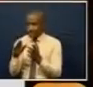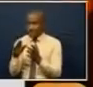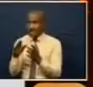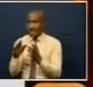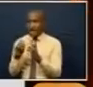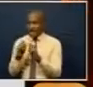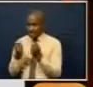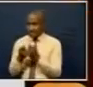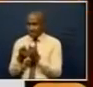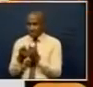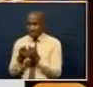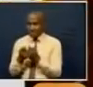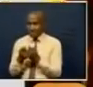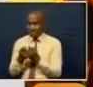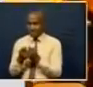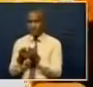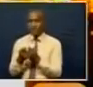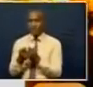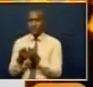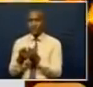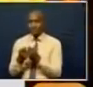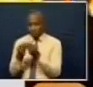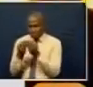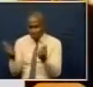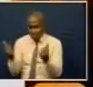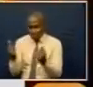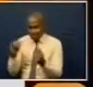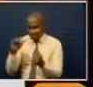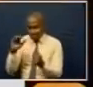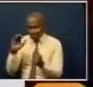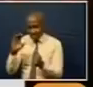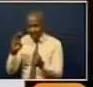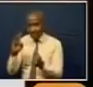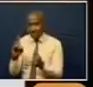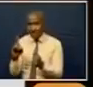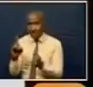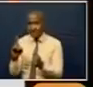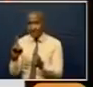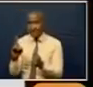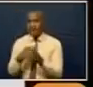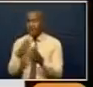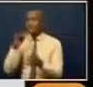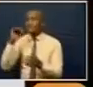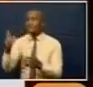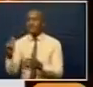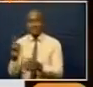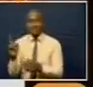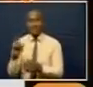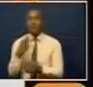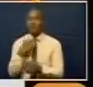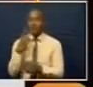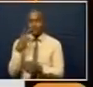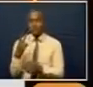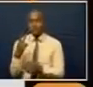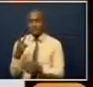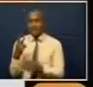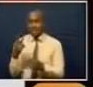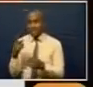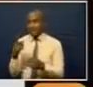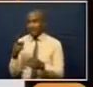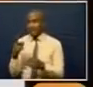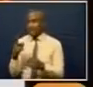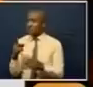out one street in the CBD and say, we're smoothing out the city. That's not, you know, that's not what we want to see. And like you said, you know, don't